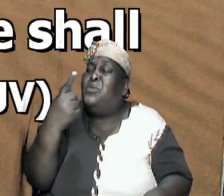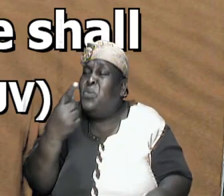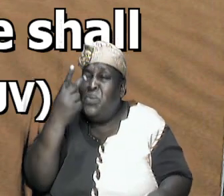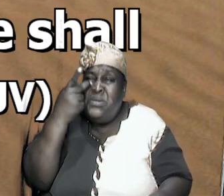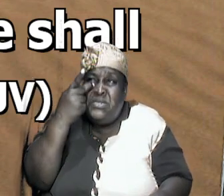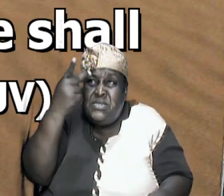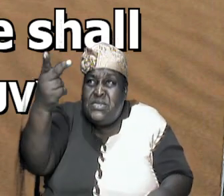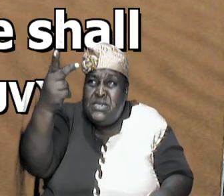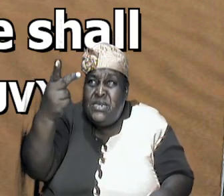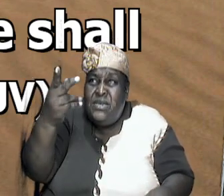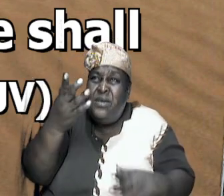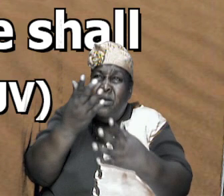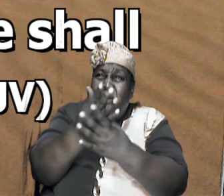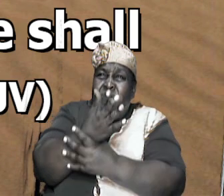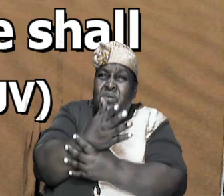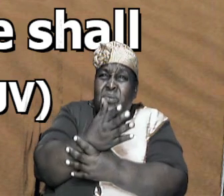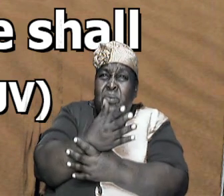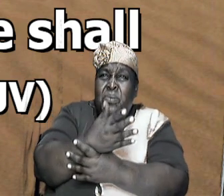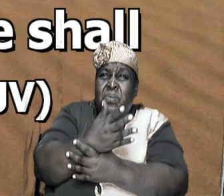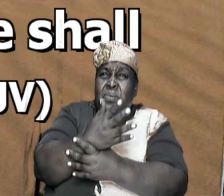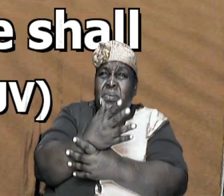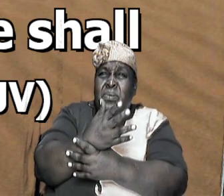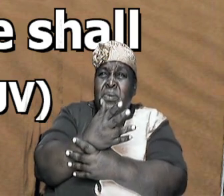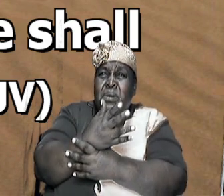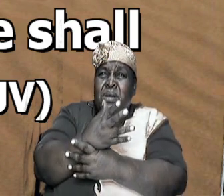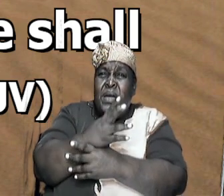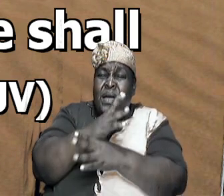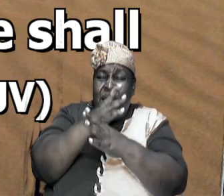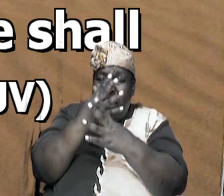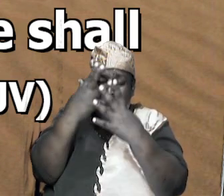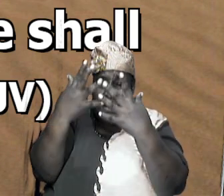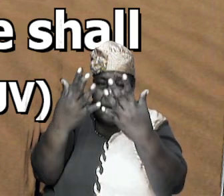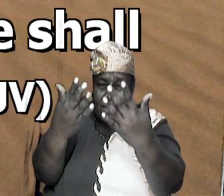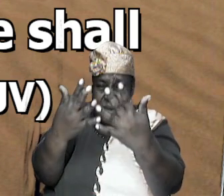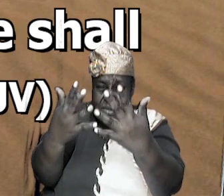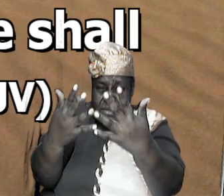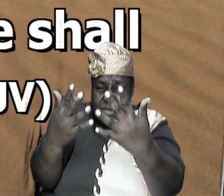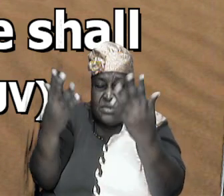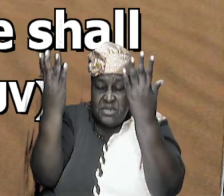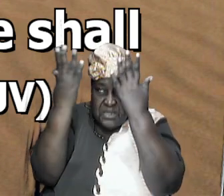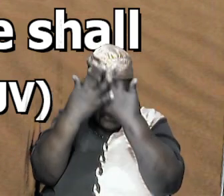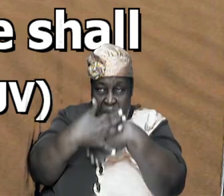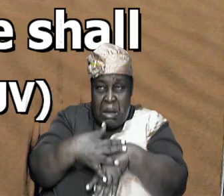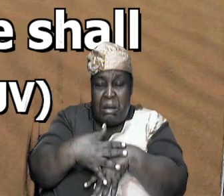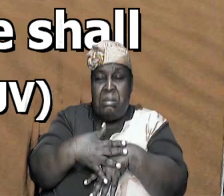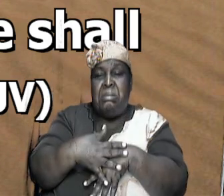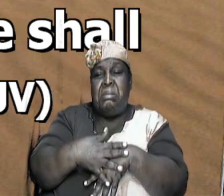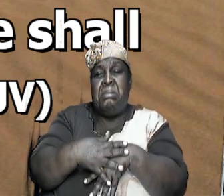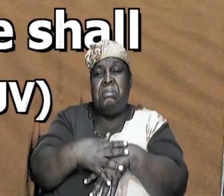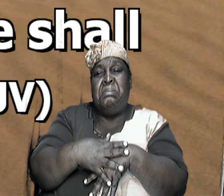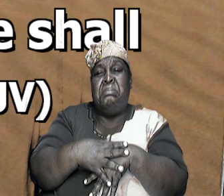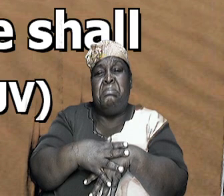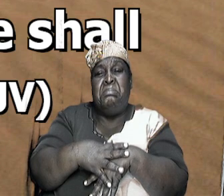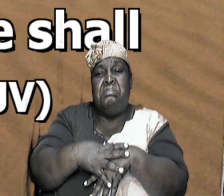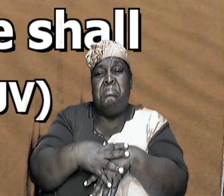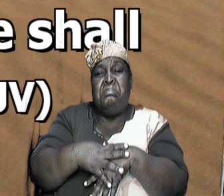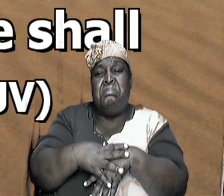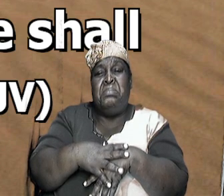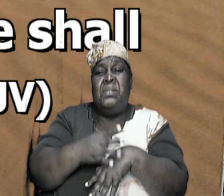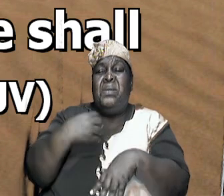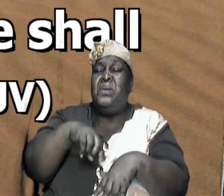him through a glass that is darkly painted, as the scripture says. You